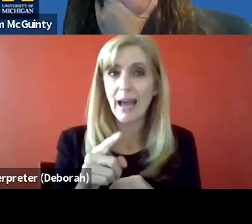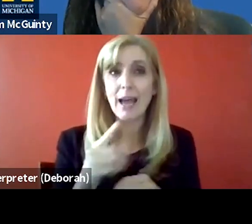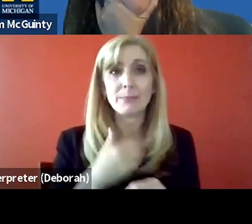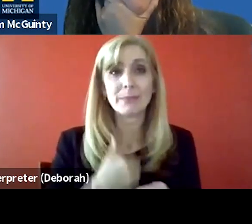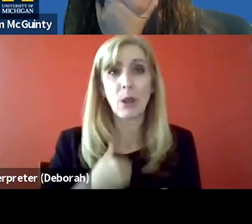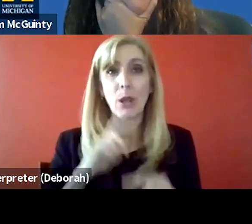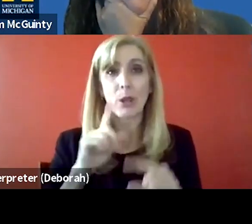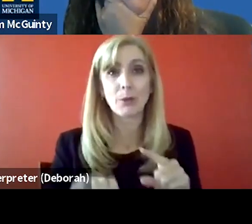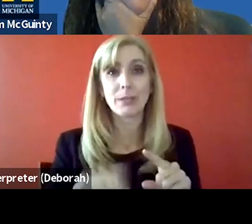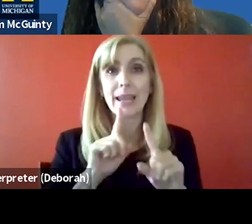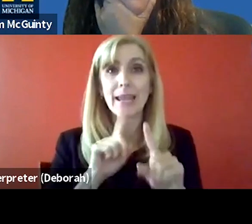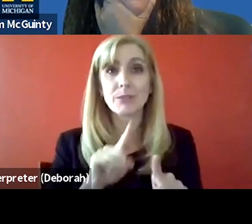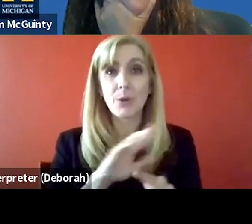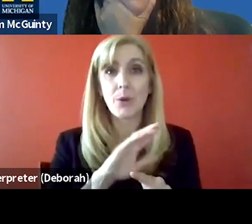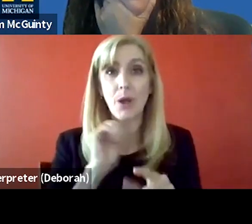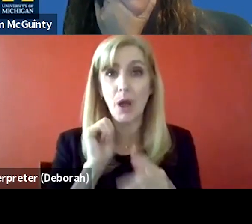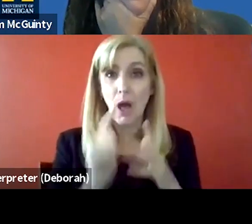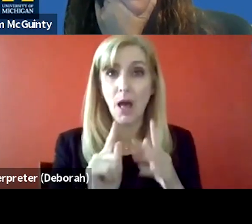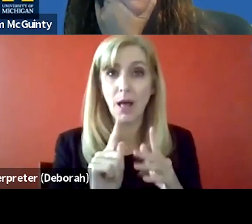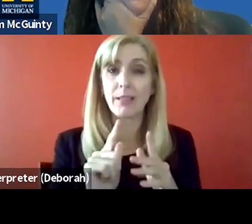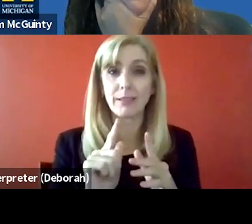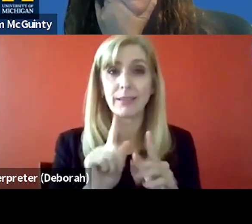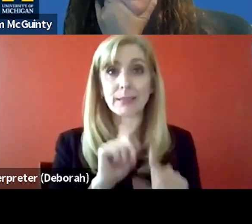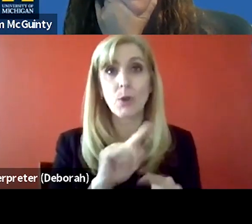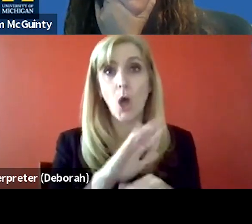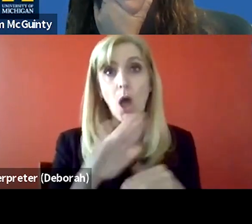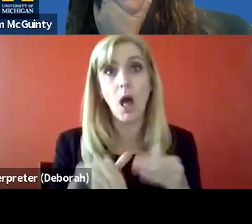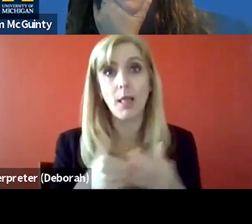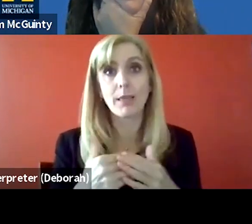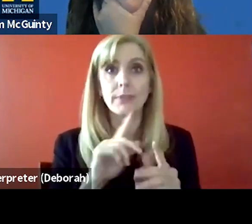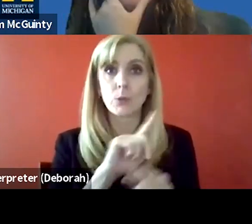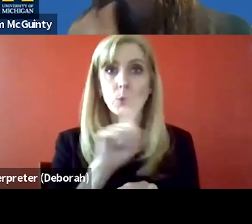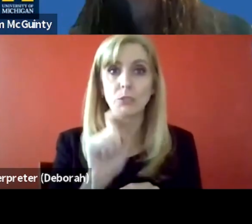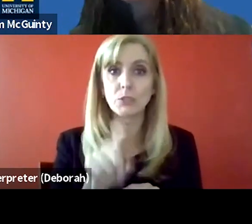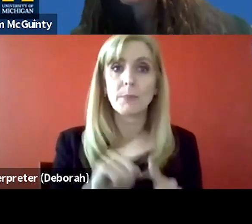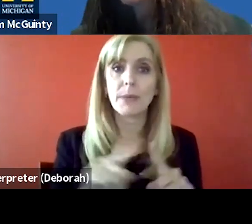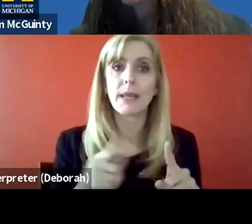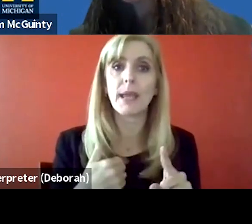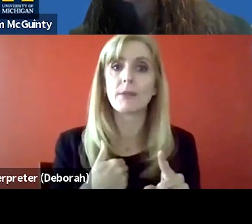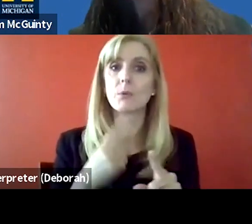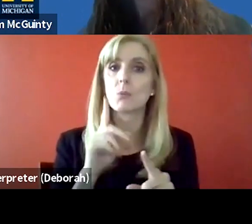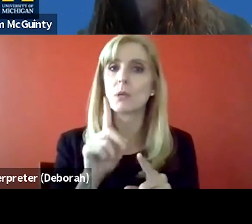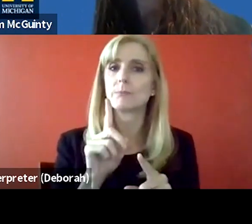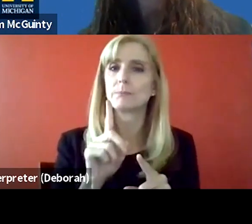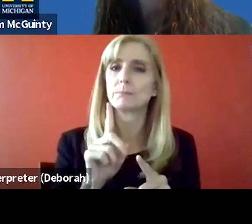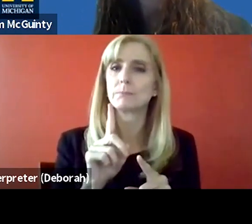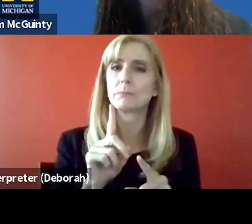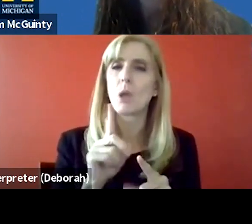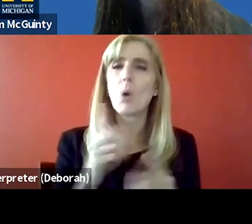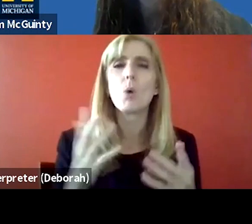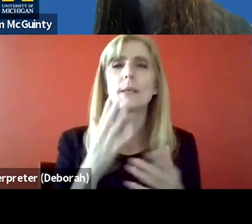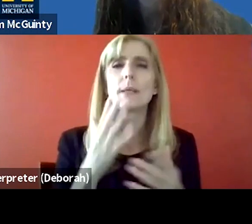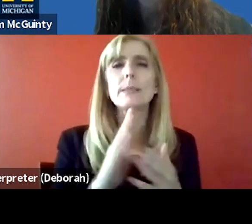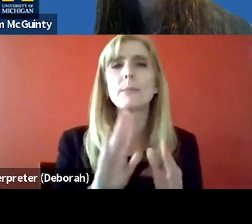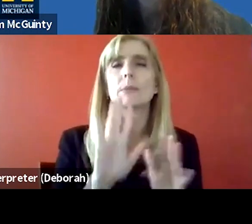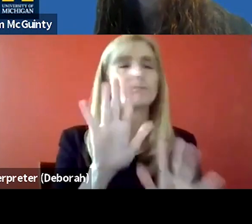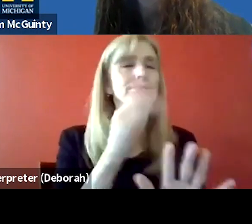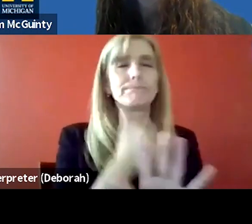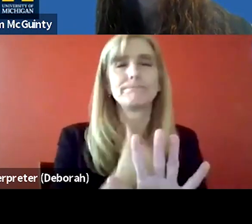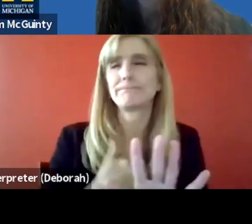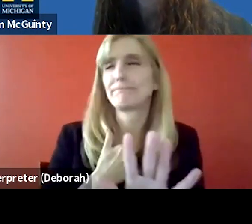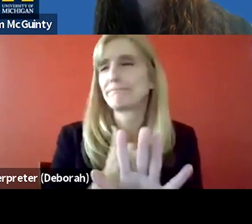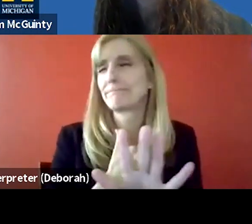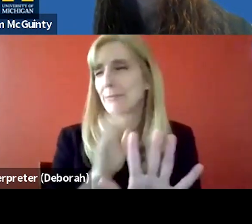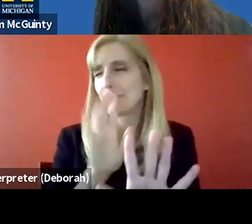all, but I did want to ask this in particular. What are some of the challenges, or no, sorry, that